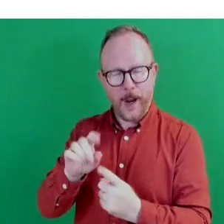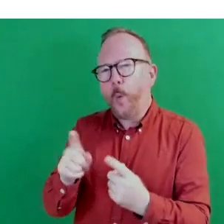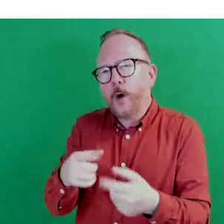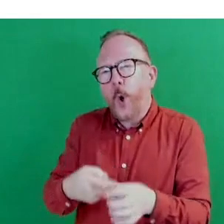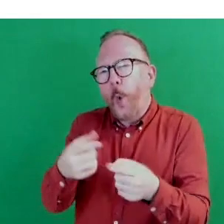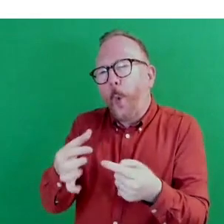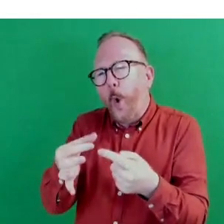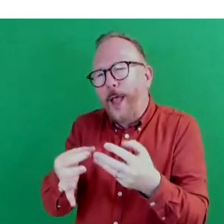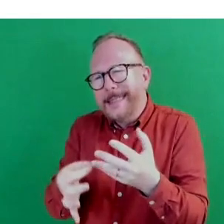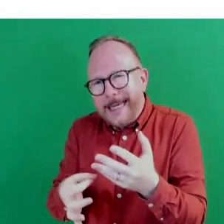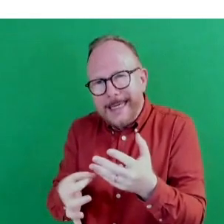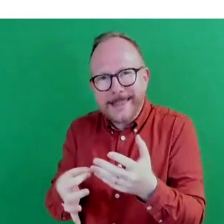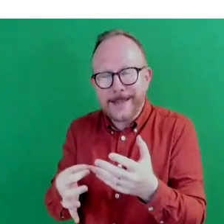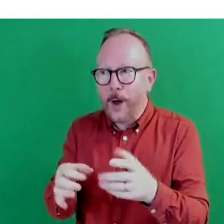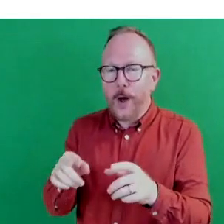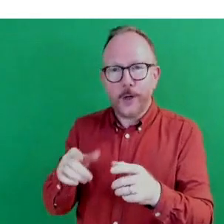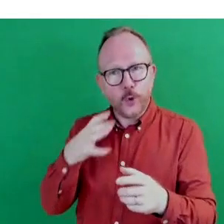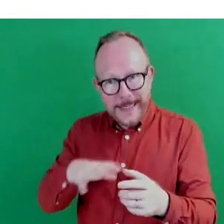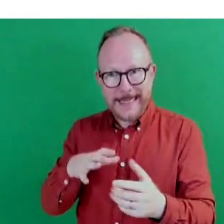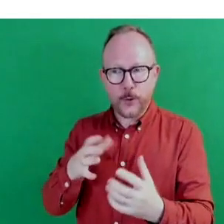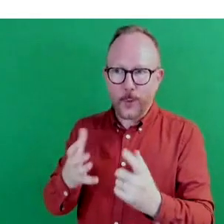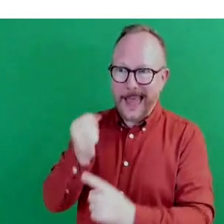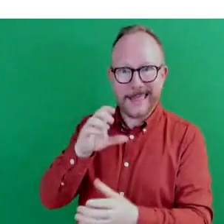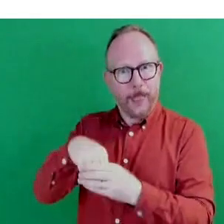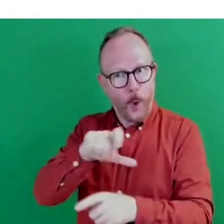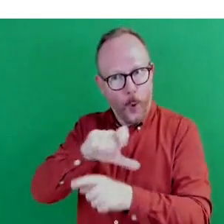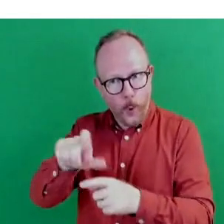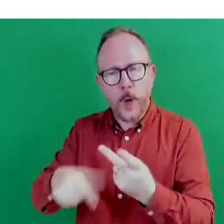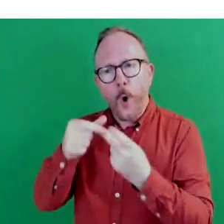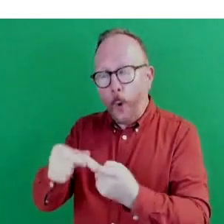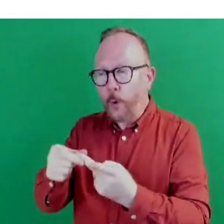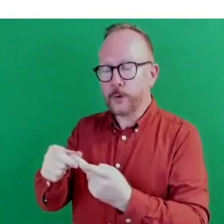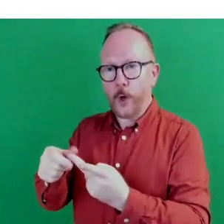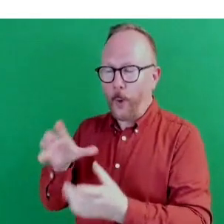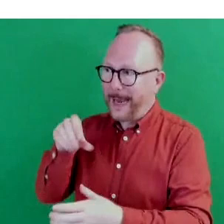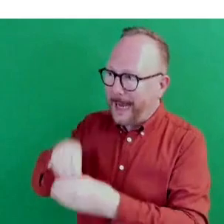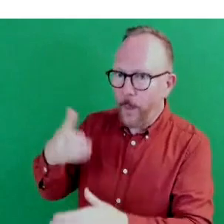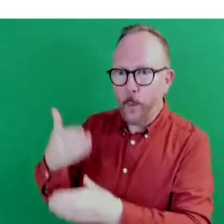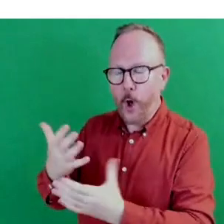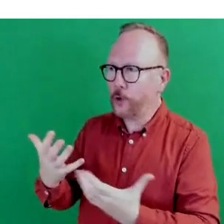So, Sam, what would be your thoughts on that? What sort of personal qualities do people need to bring into this role?